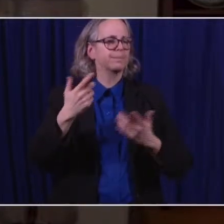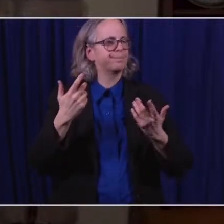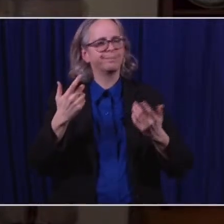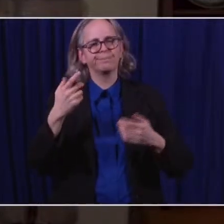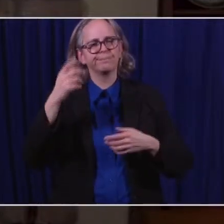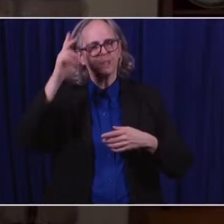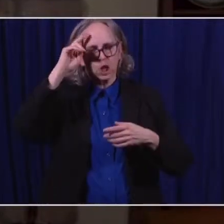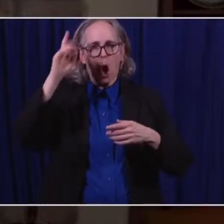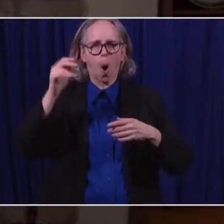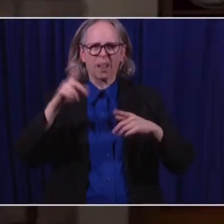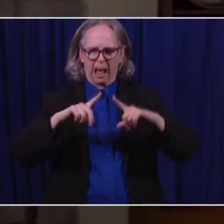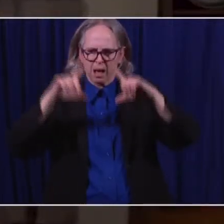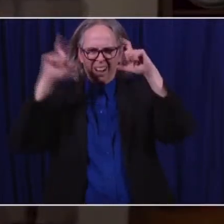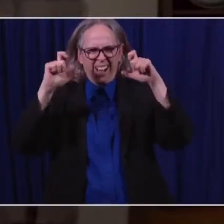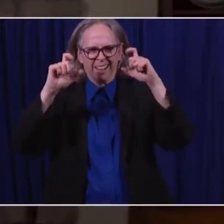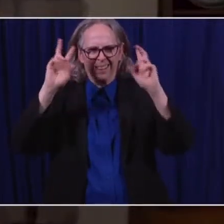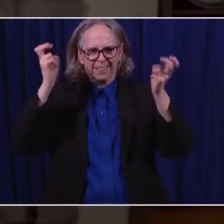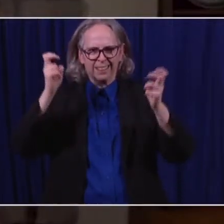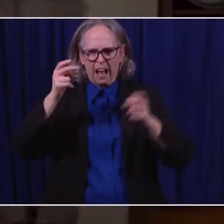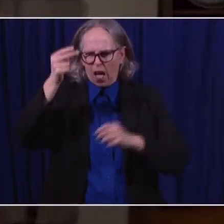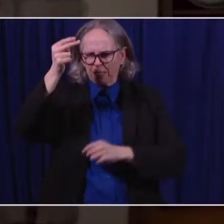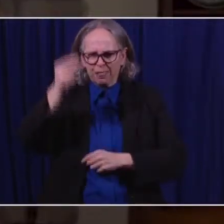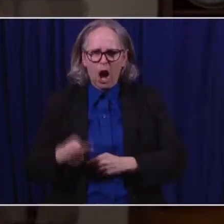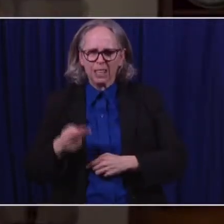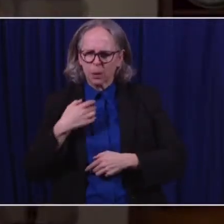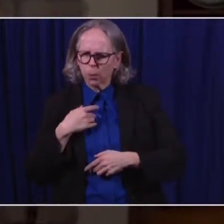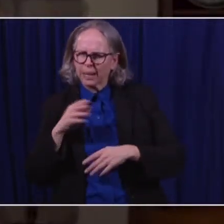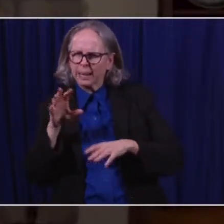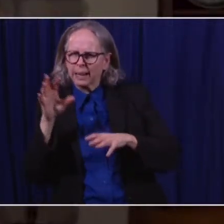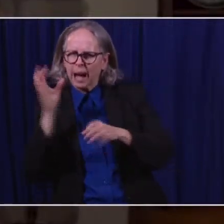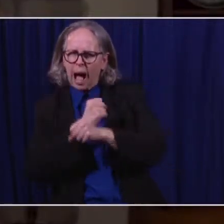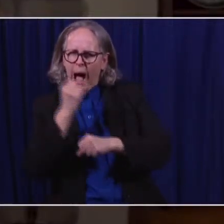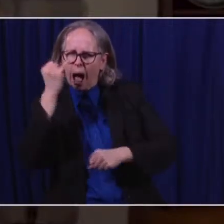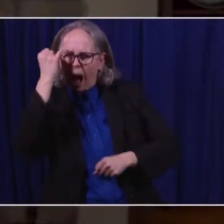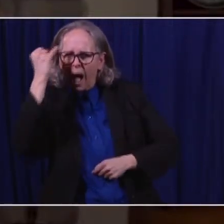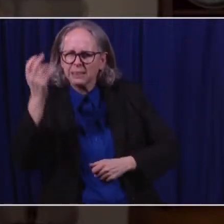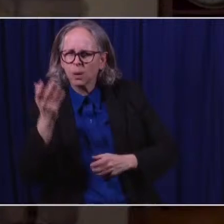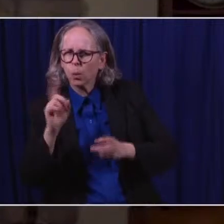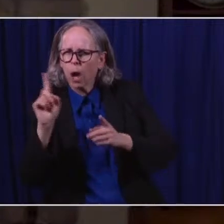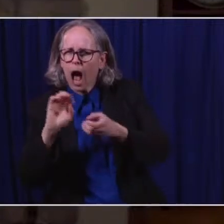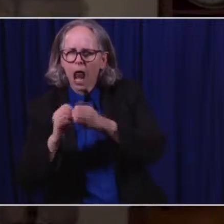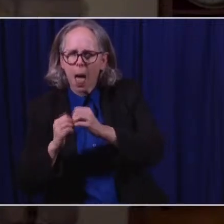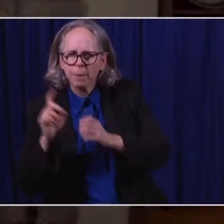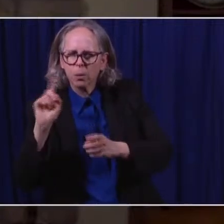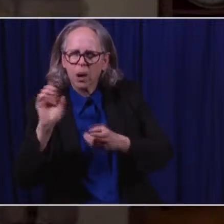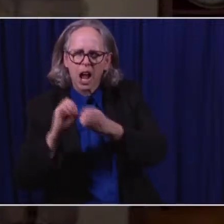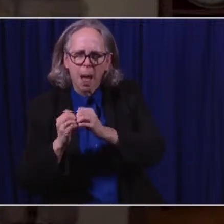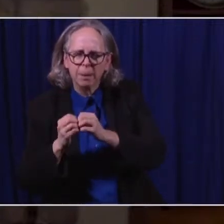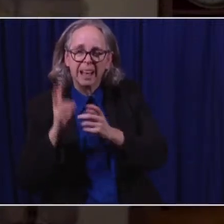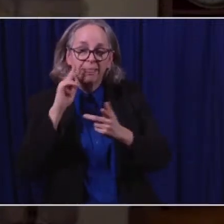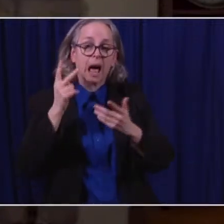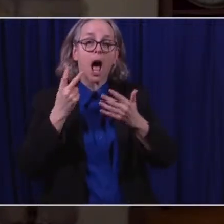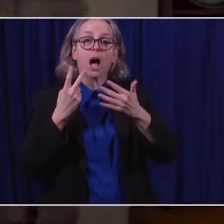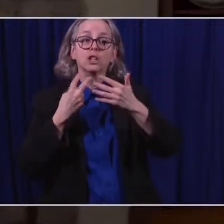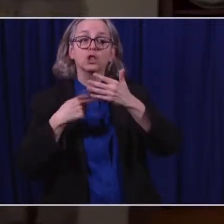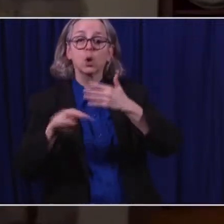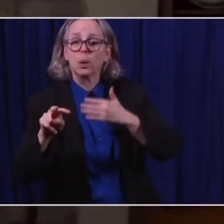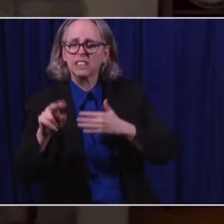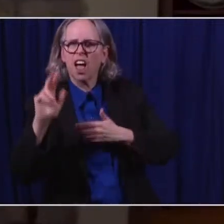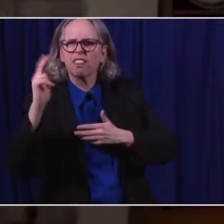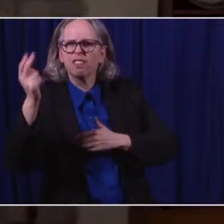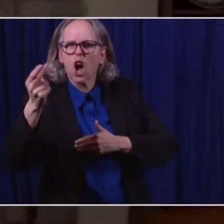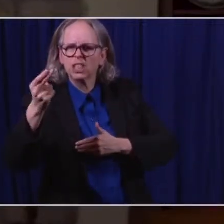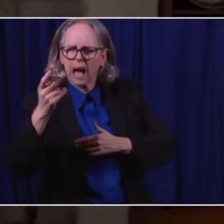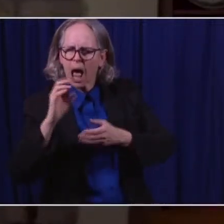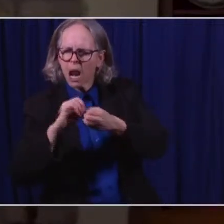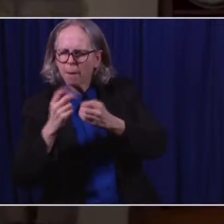Thursday. 2 weeks from this Thursday, we'll snapshot it again, look at it, and see what we're seeing. And we hope it's going to continue. We'll be able to go